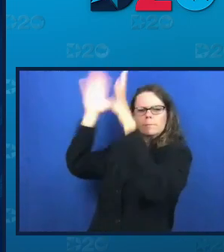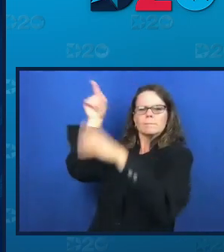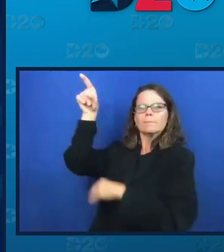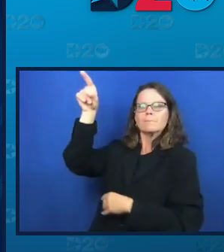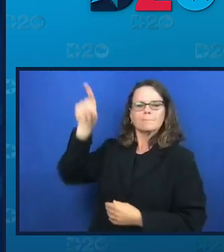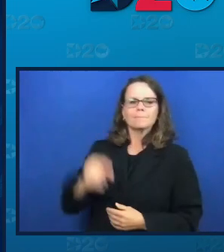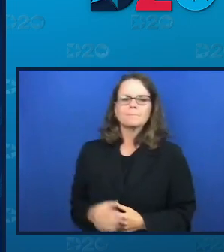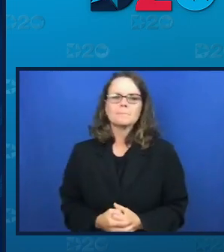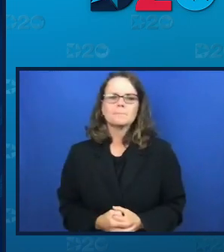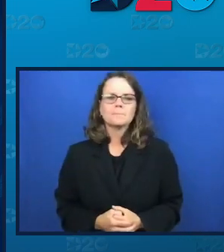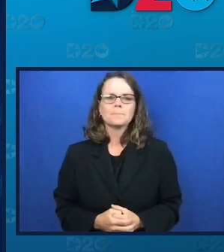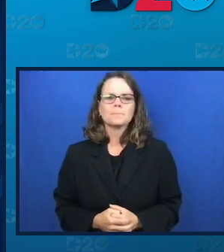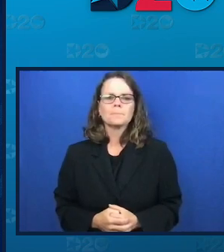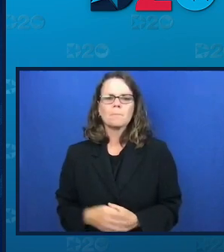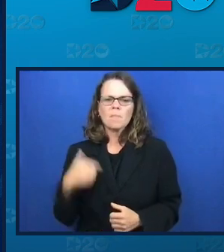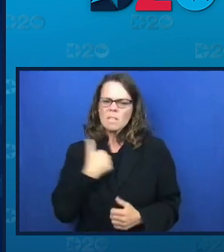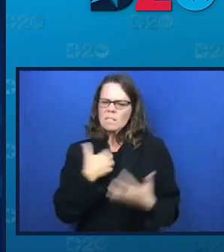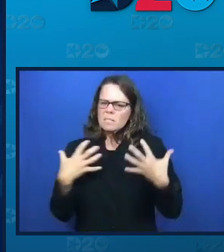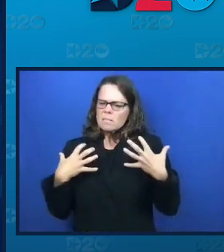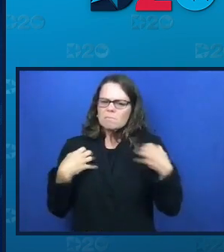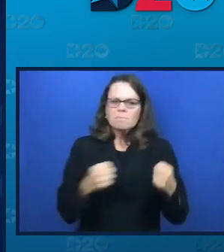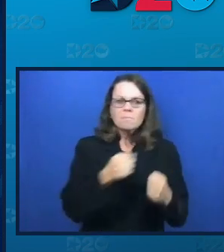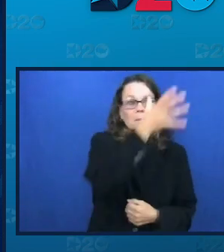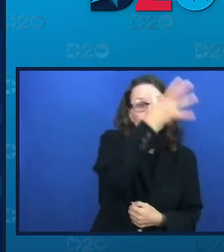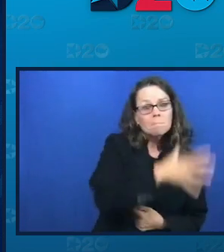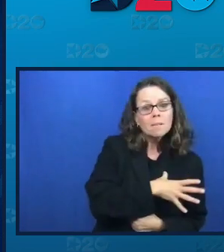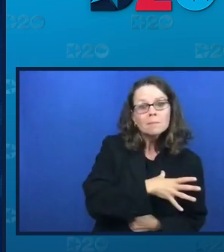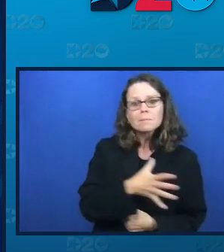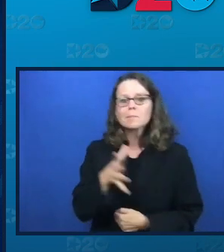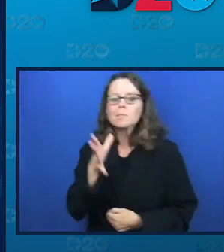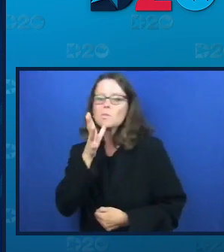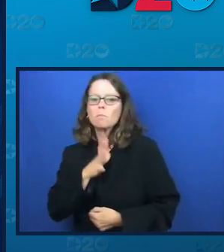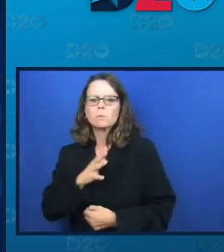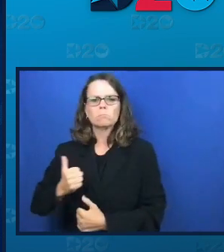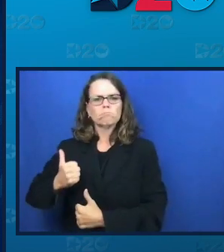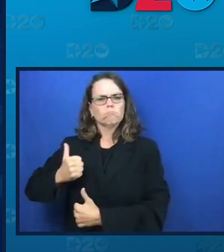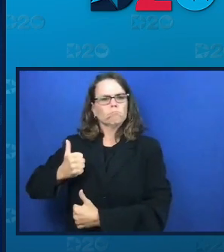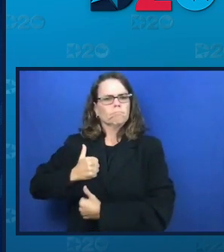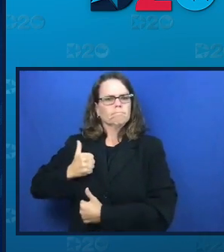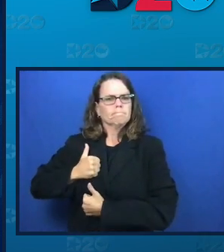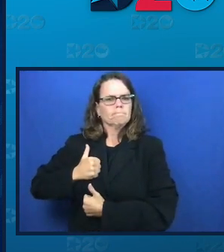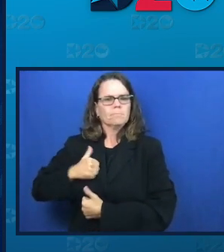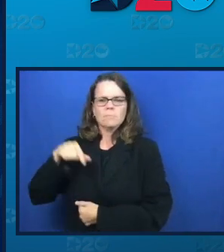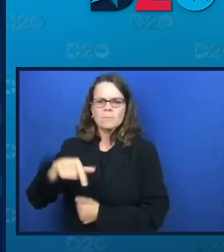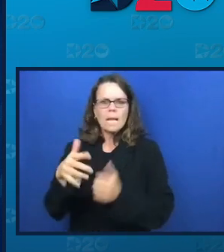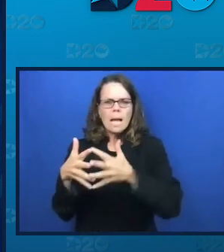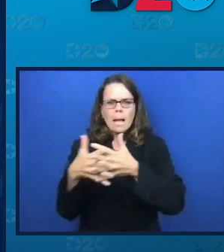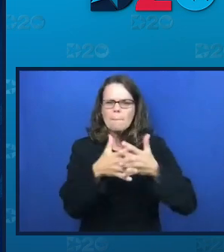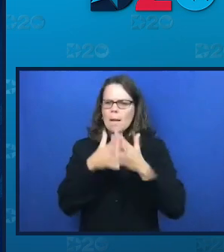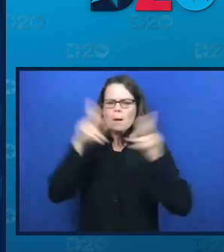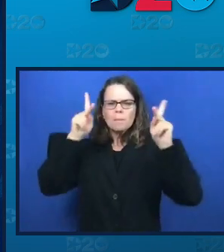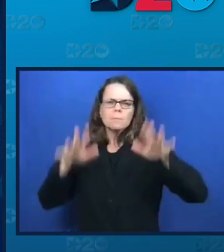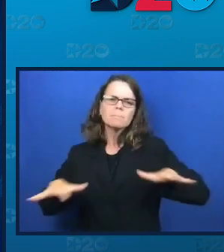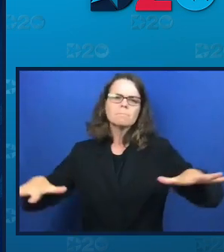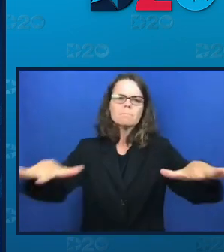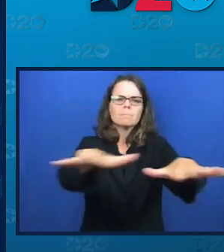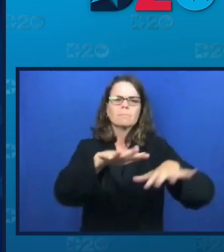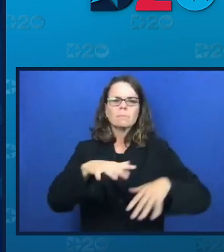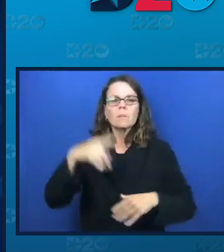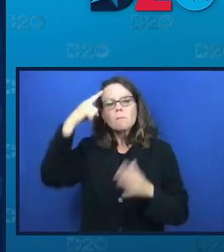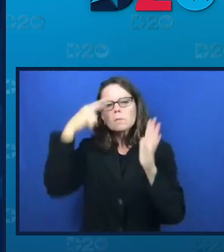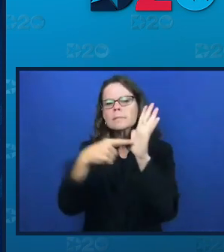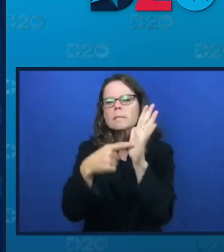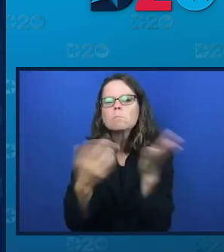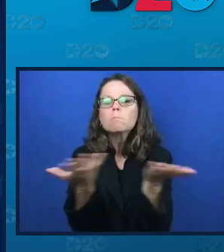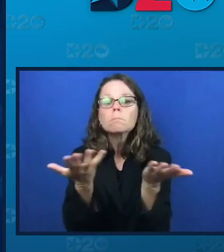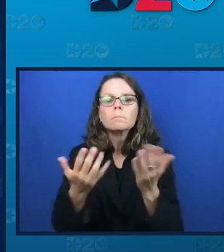and women in uniform, and their families. The American people are forever indebted to you for all of the work you do on the front